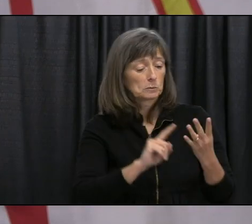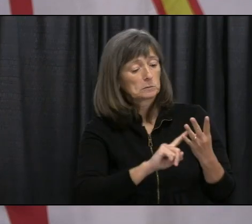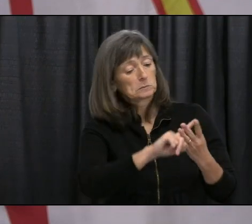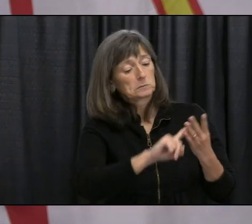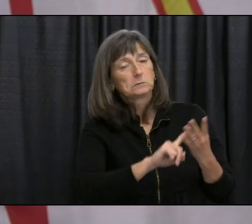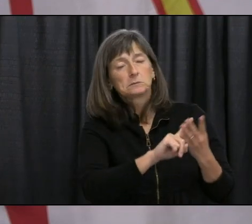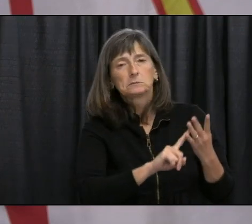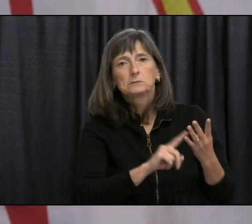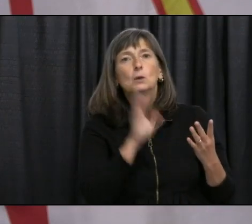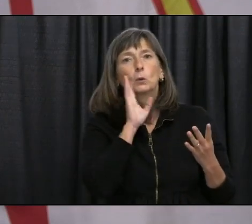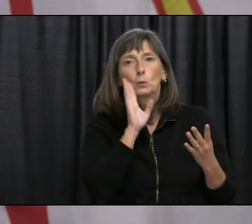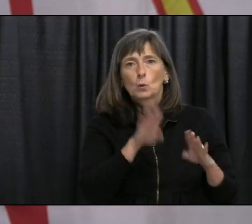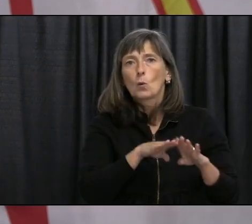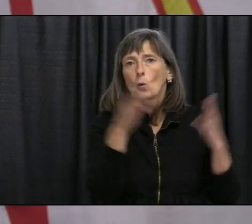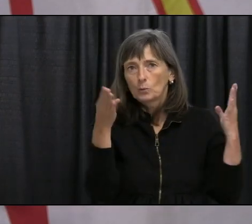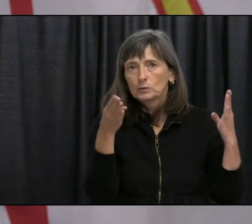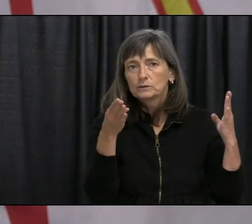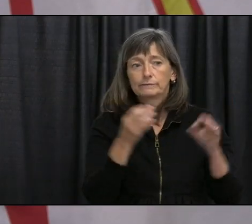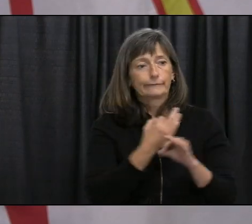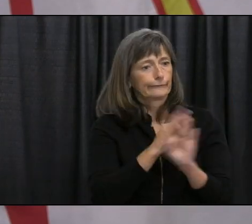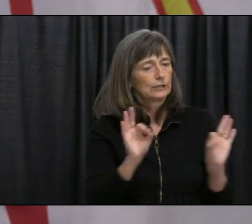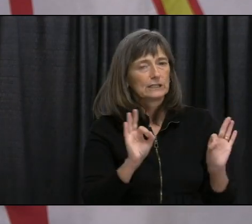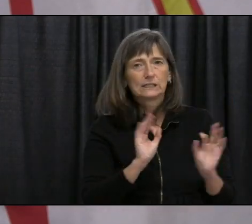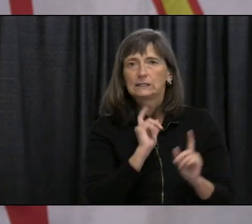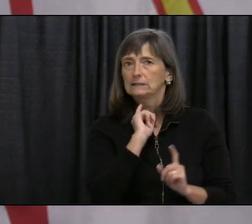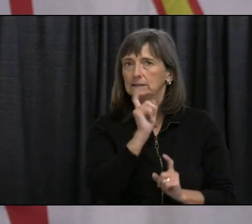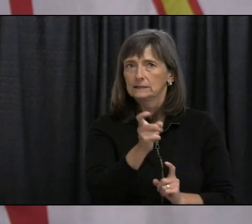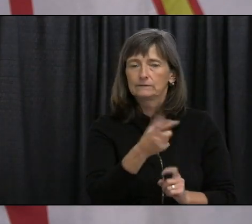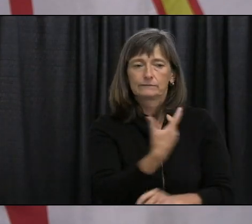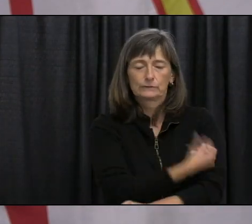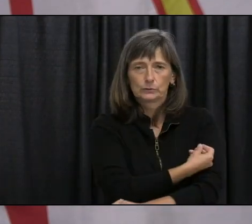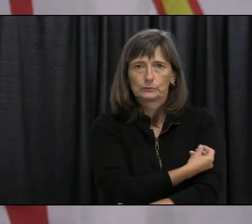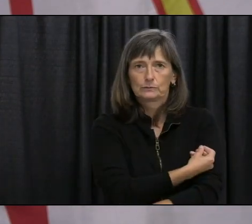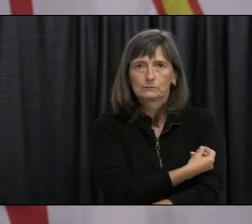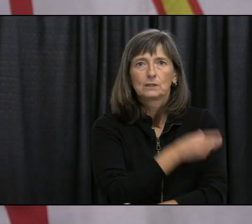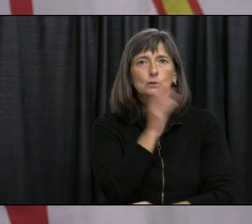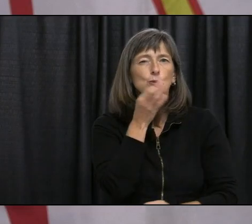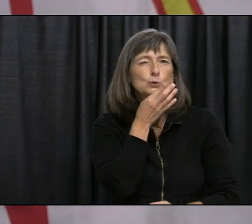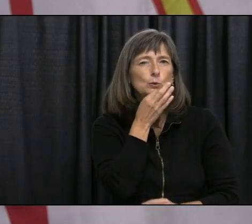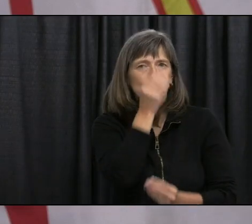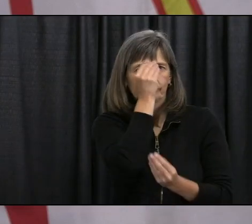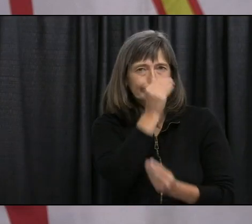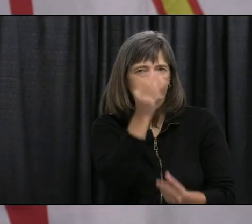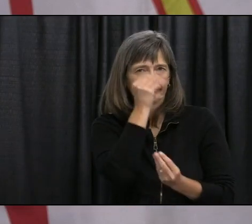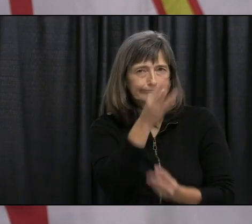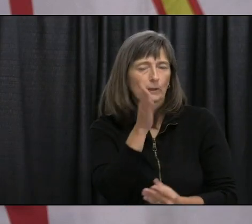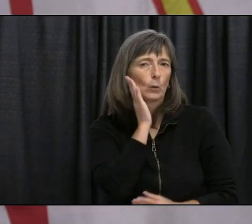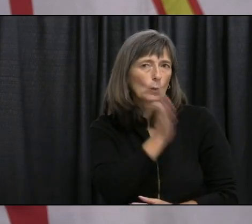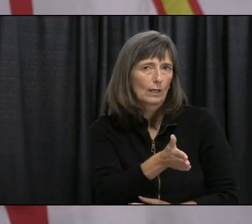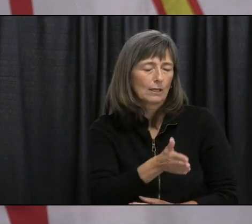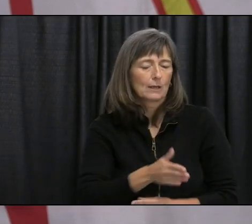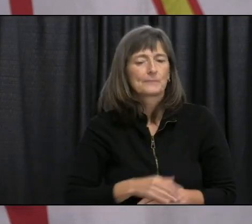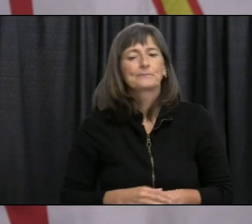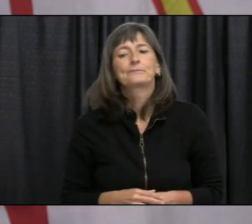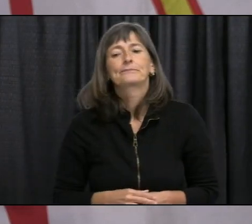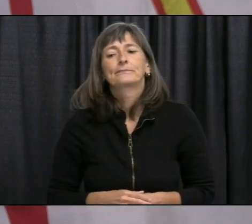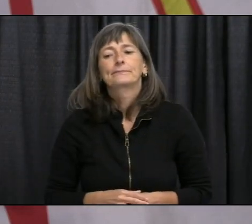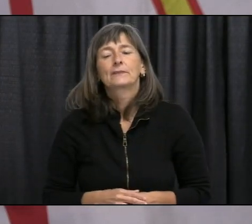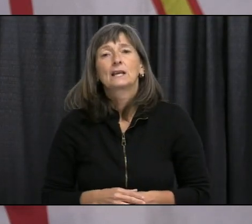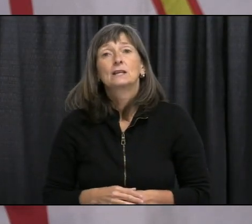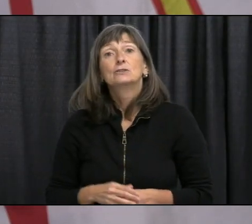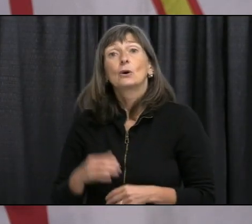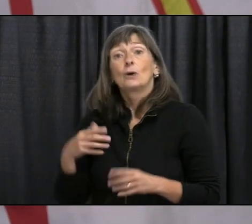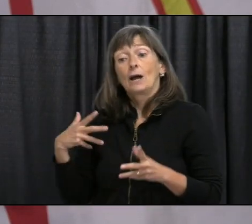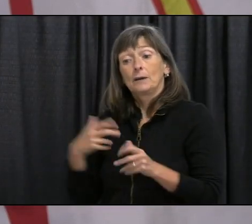coming weeks about how to get yours. As a recap for those who may have just joined us, we have no new cases since yesterday's media